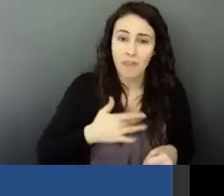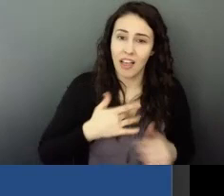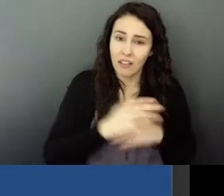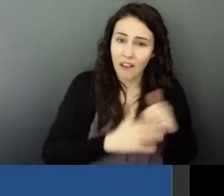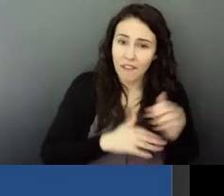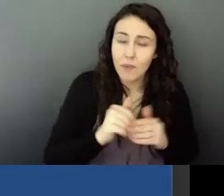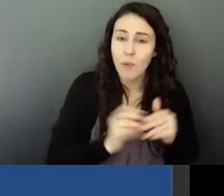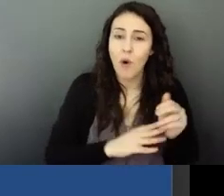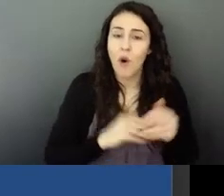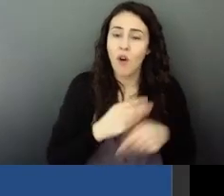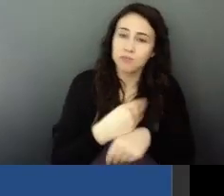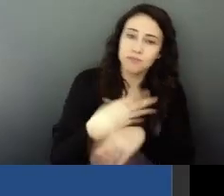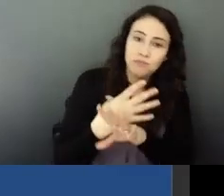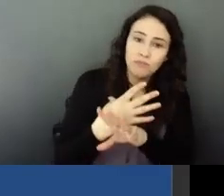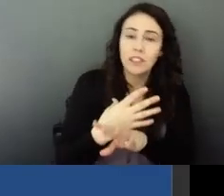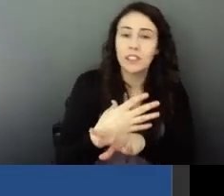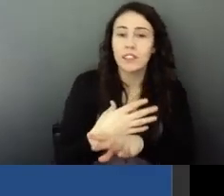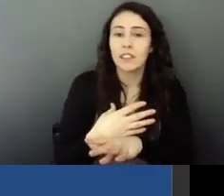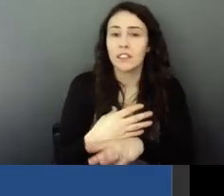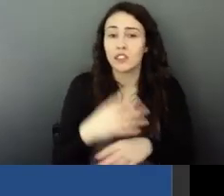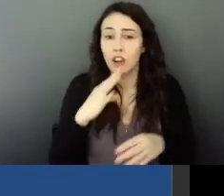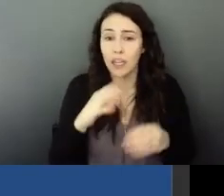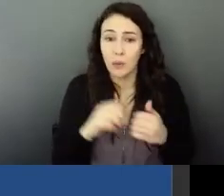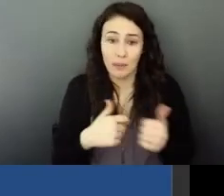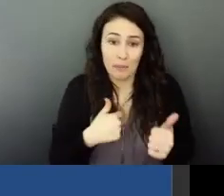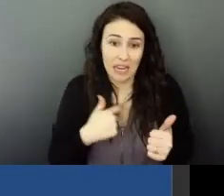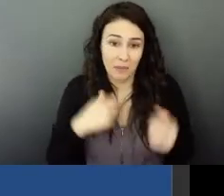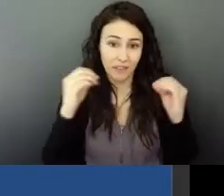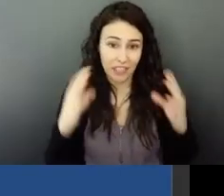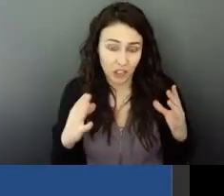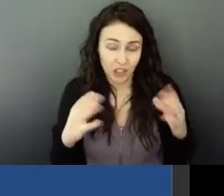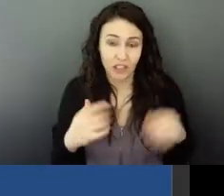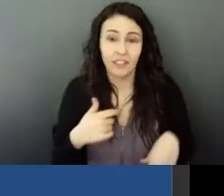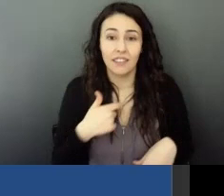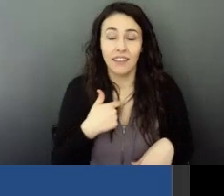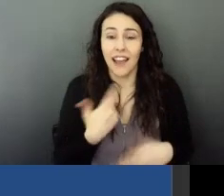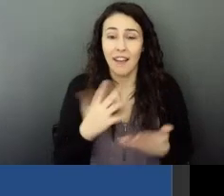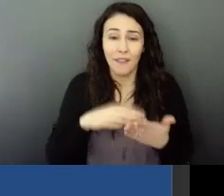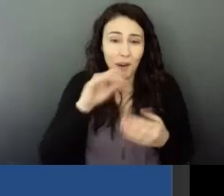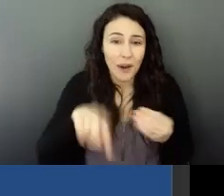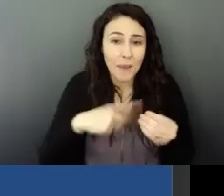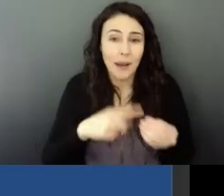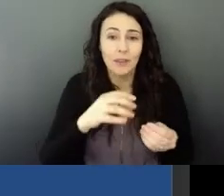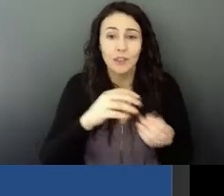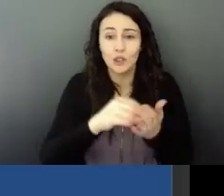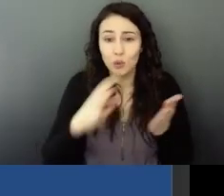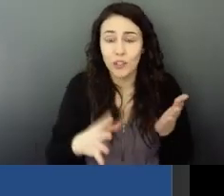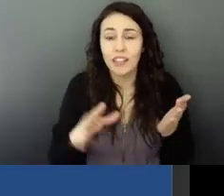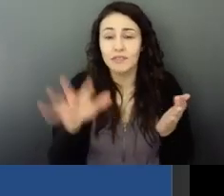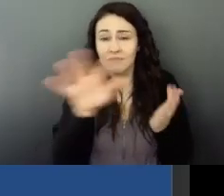professor. I get to learn about students from all over the country and world when I'm on Zoom,